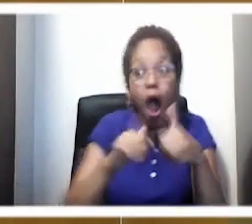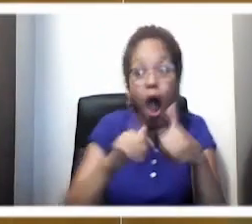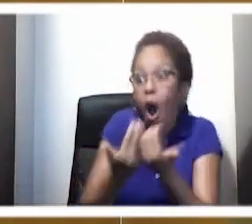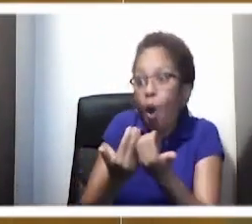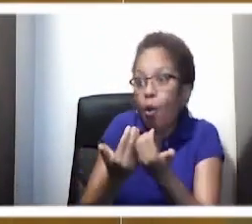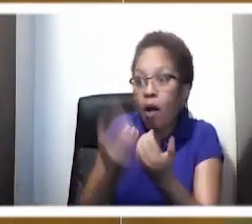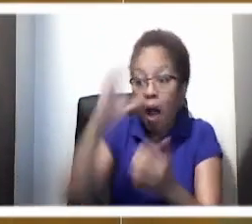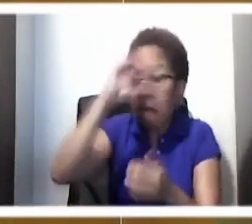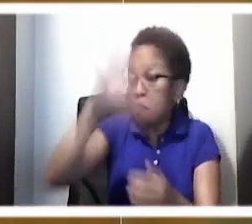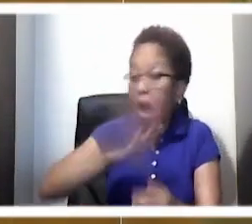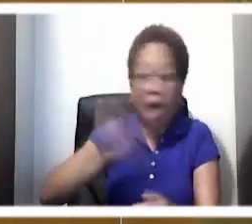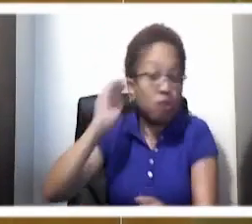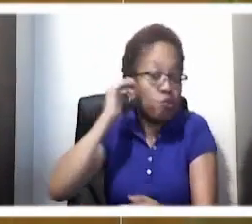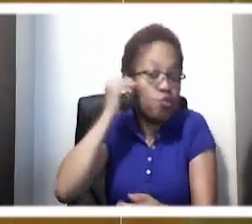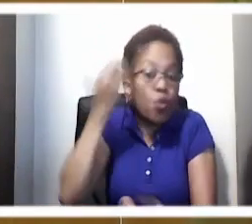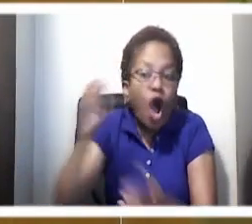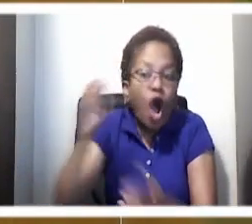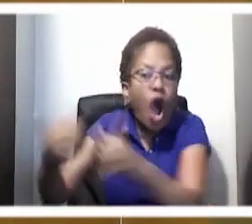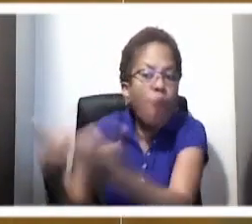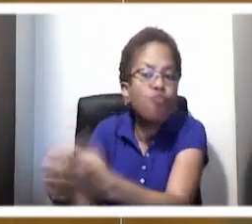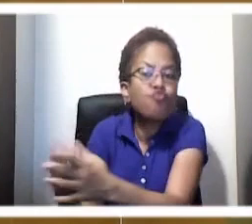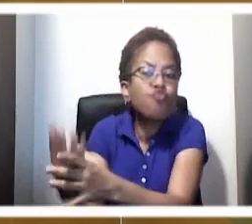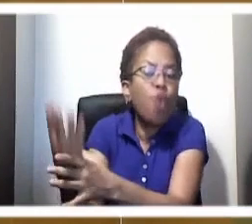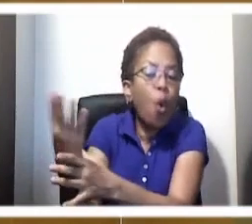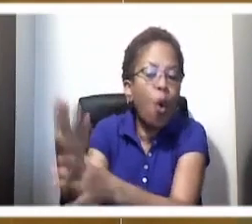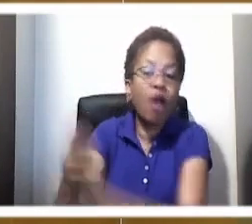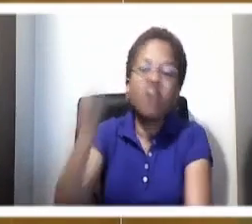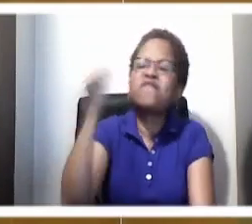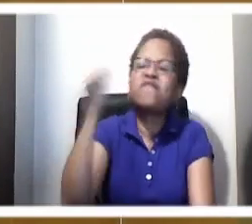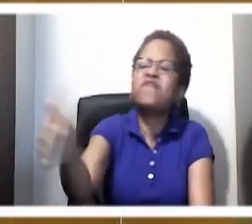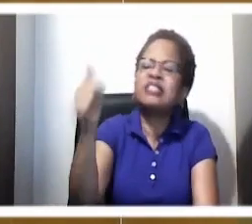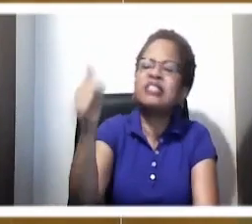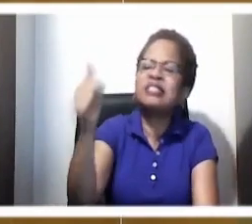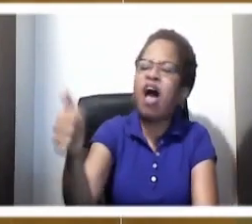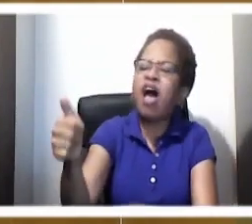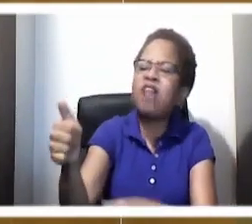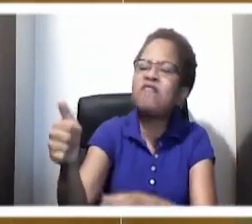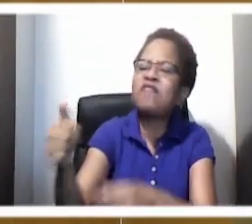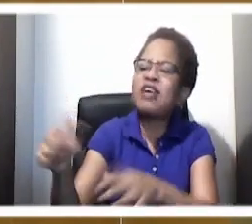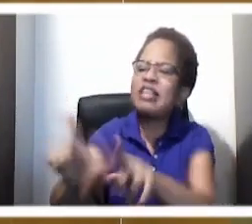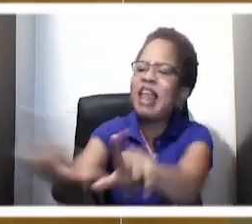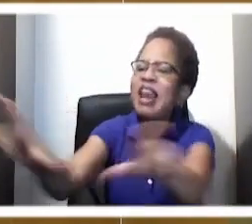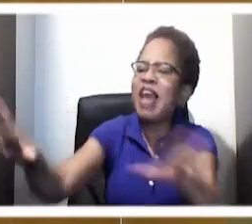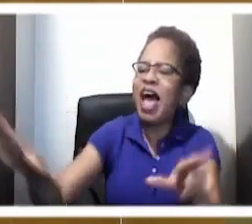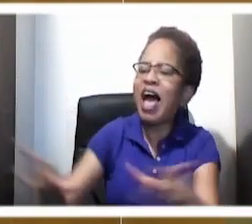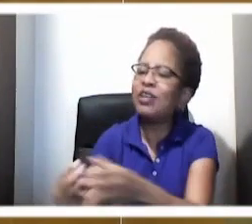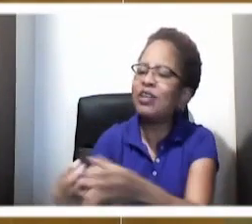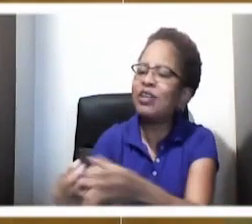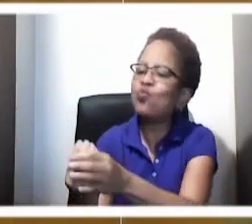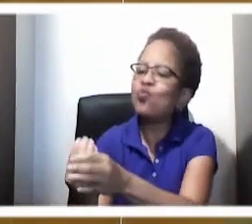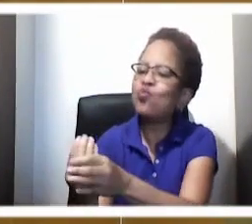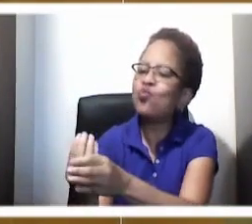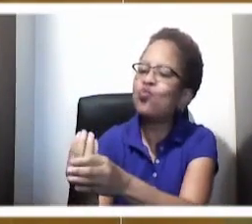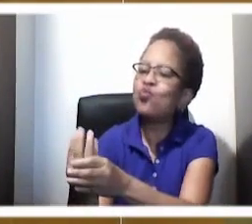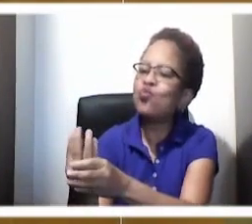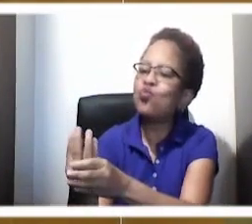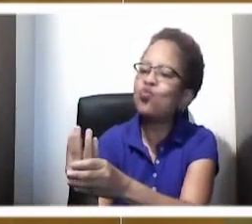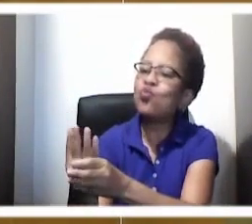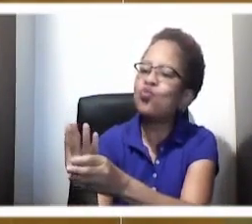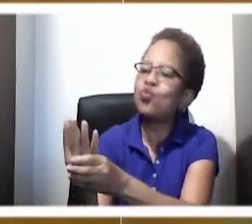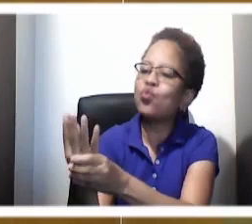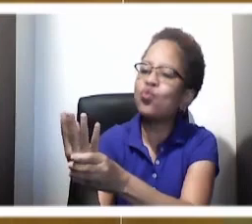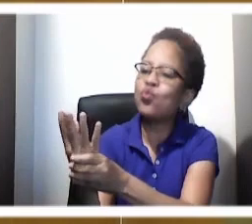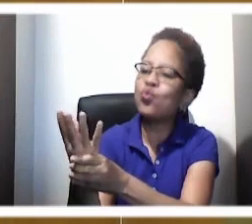its own accord, the land produces first the shoot, then the ear, then the full grain in the